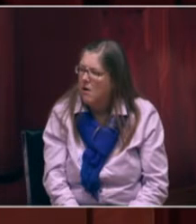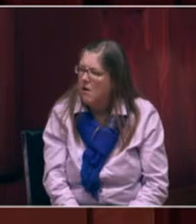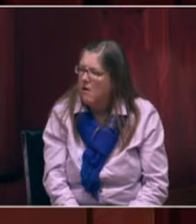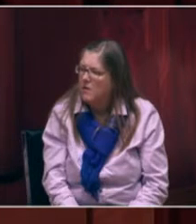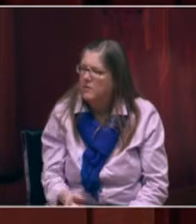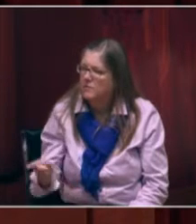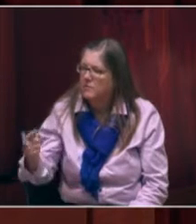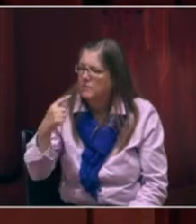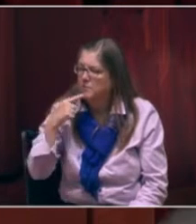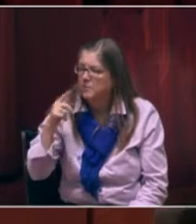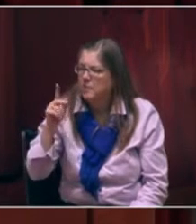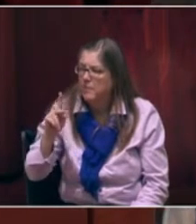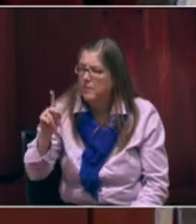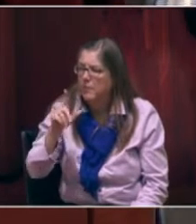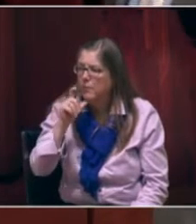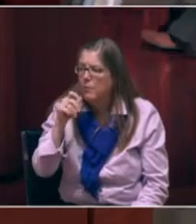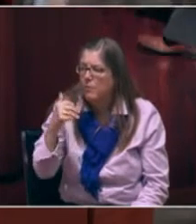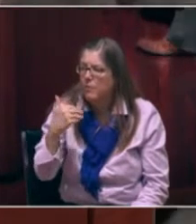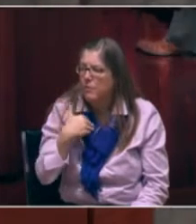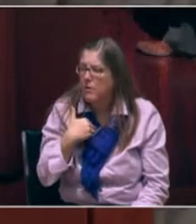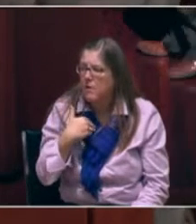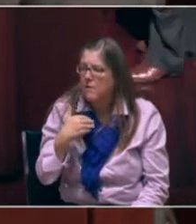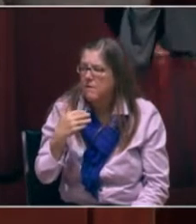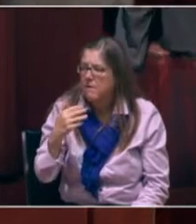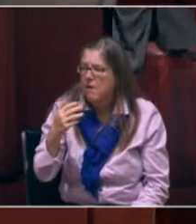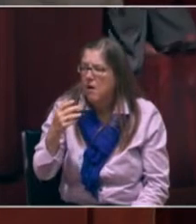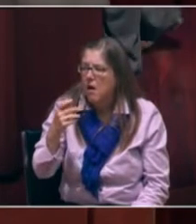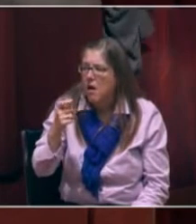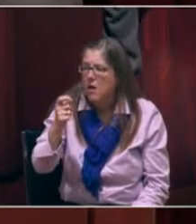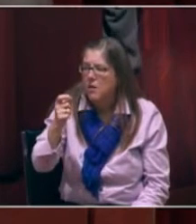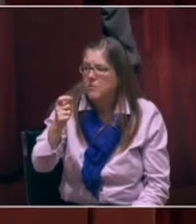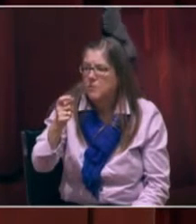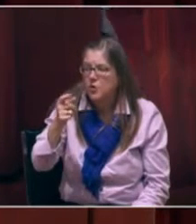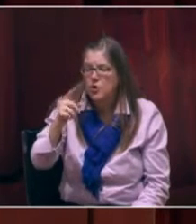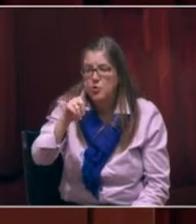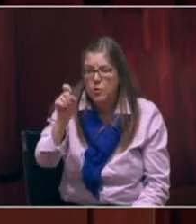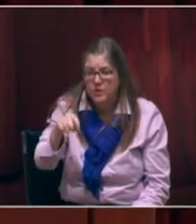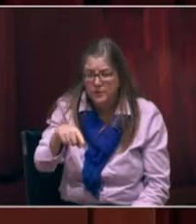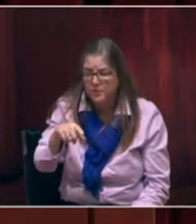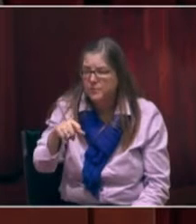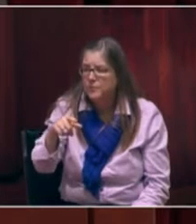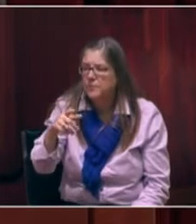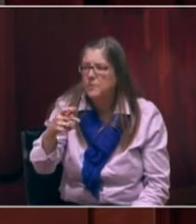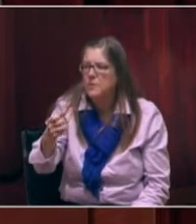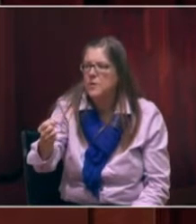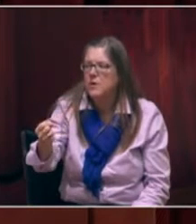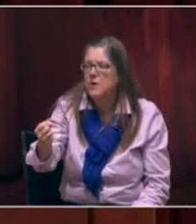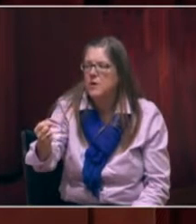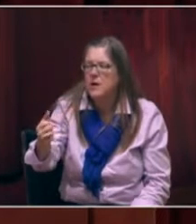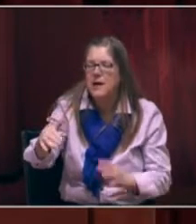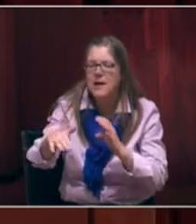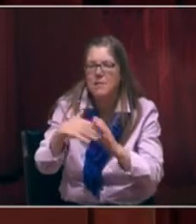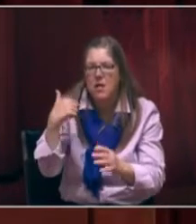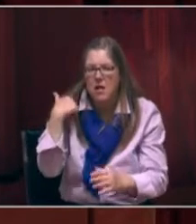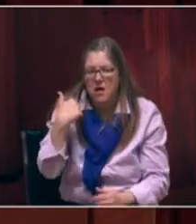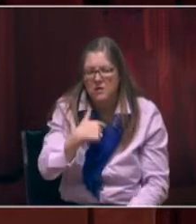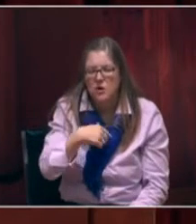Folks that had chat questions, I can't see your email addresses, so please email us at